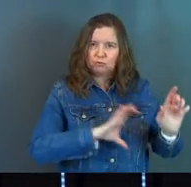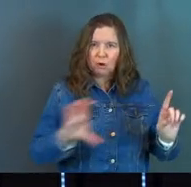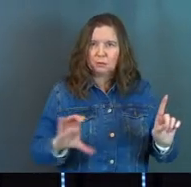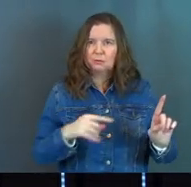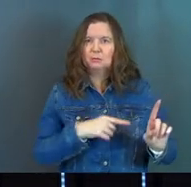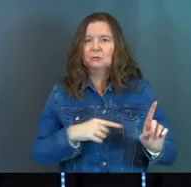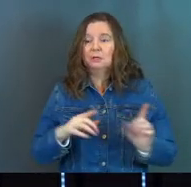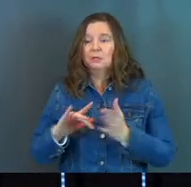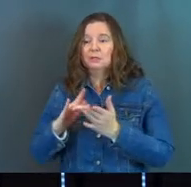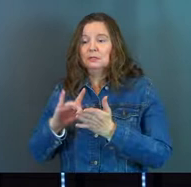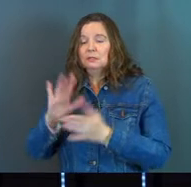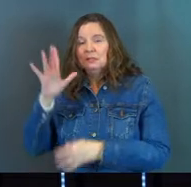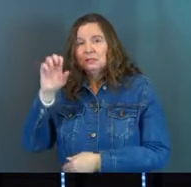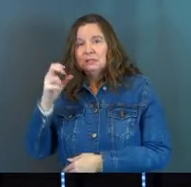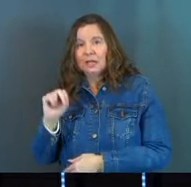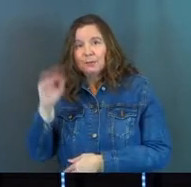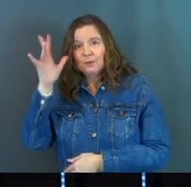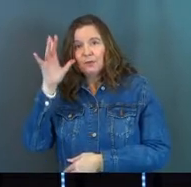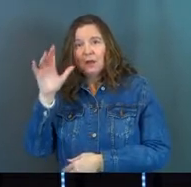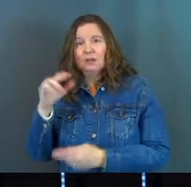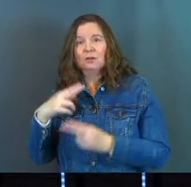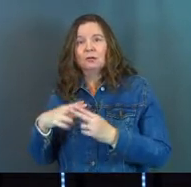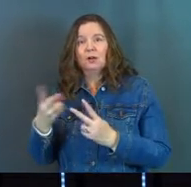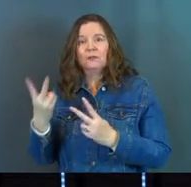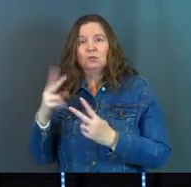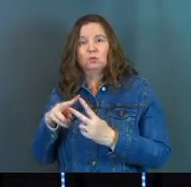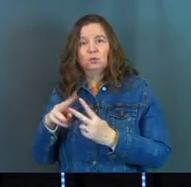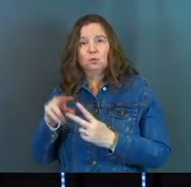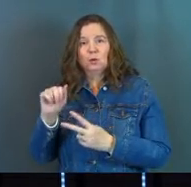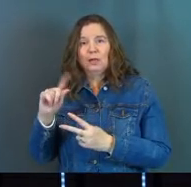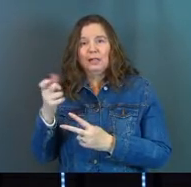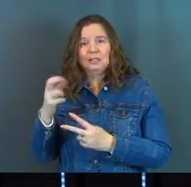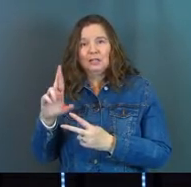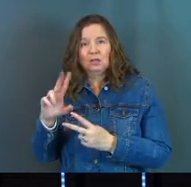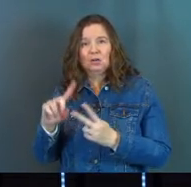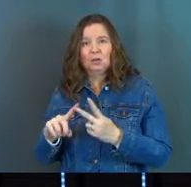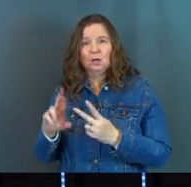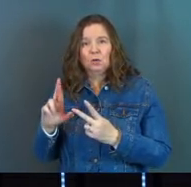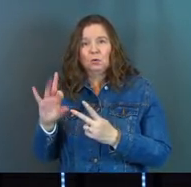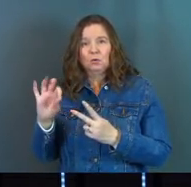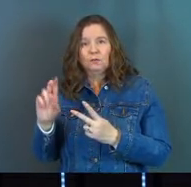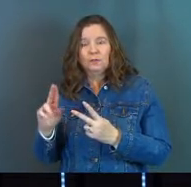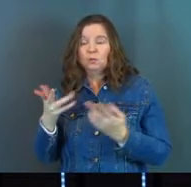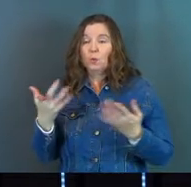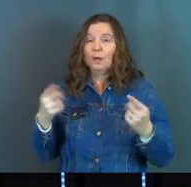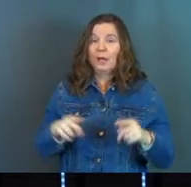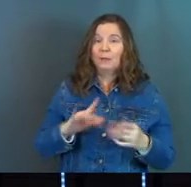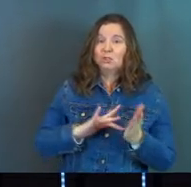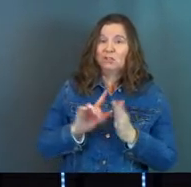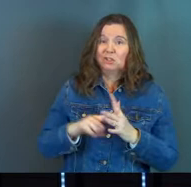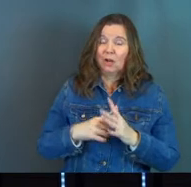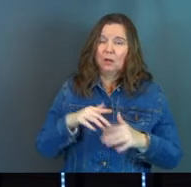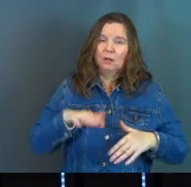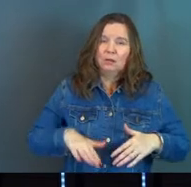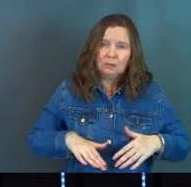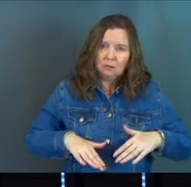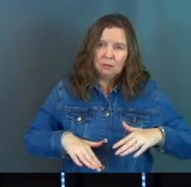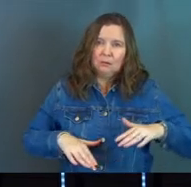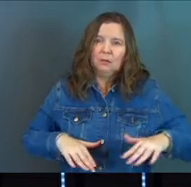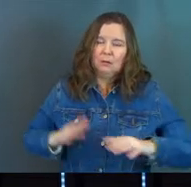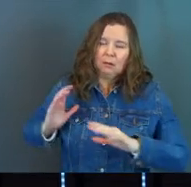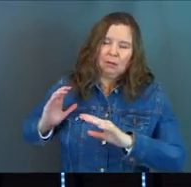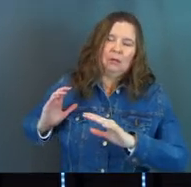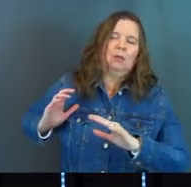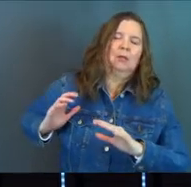was the father of Alexander and Rufus. Now, what had happened here is Jesus had just begun taking his steps, and he was